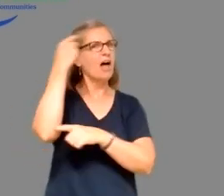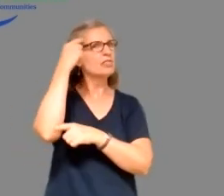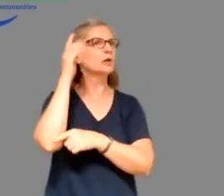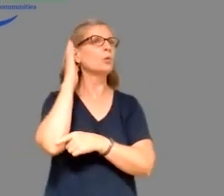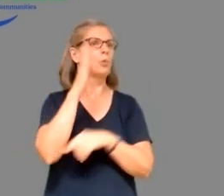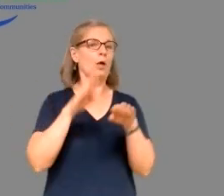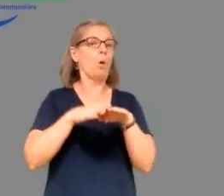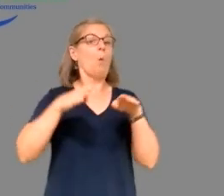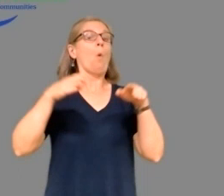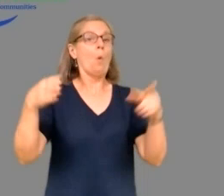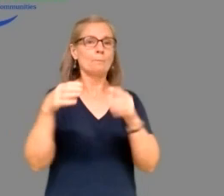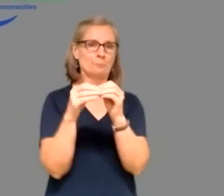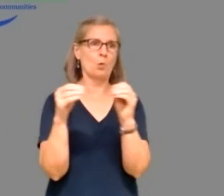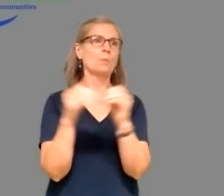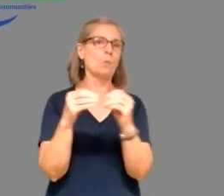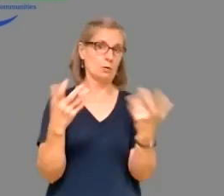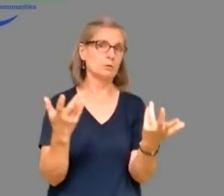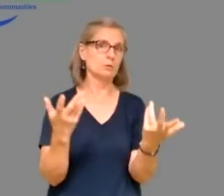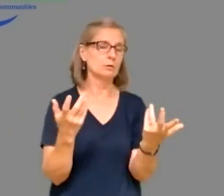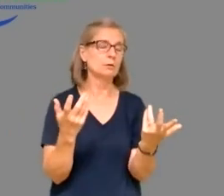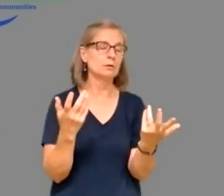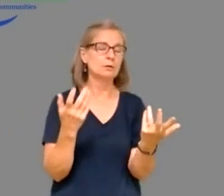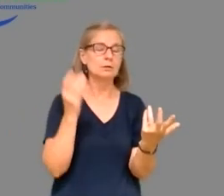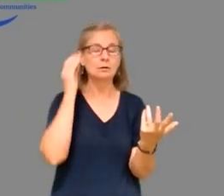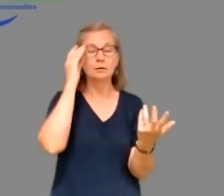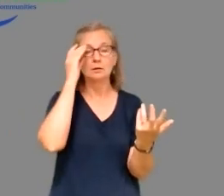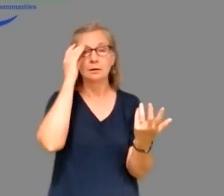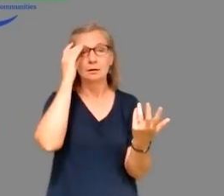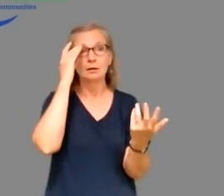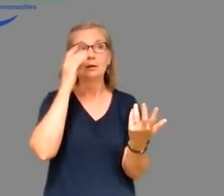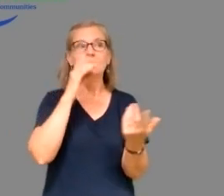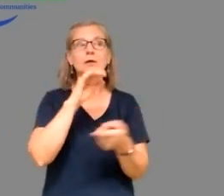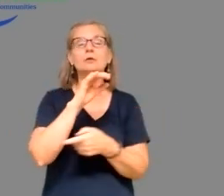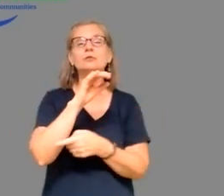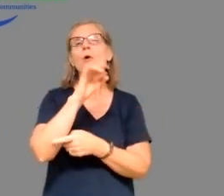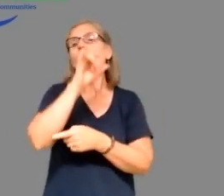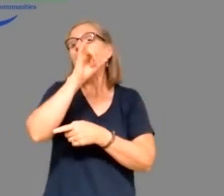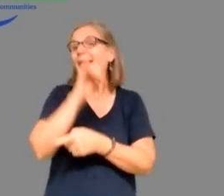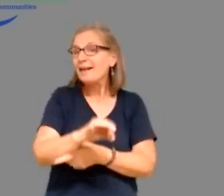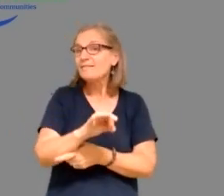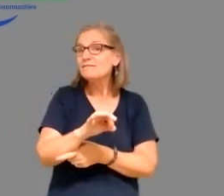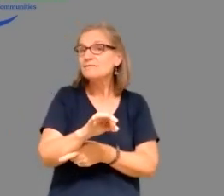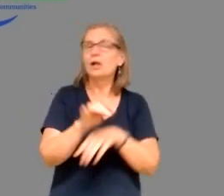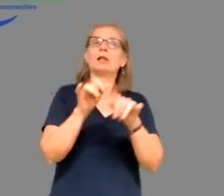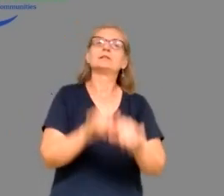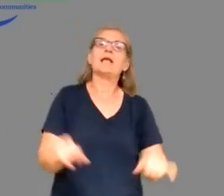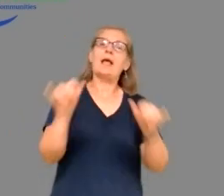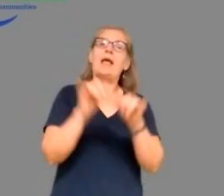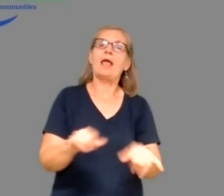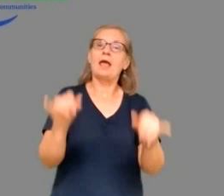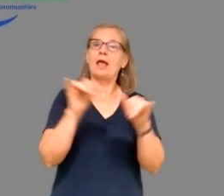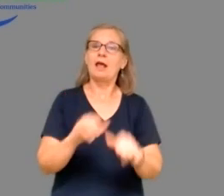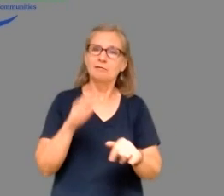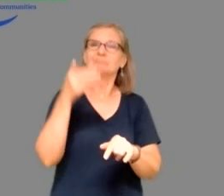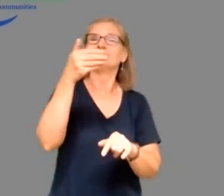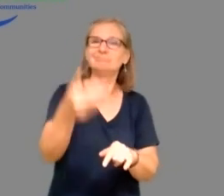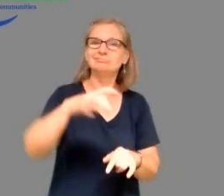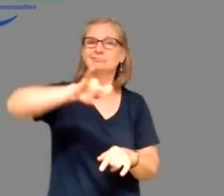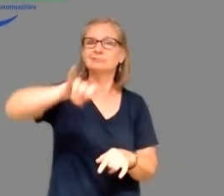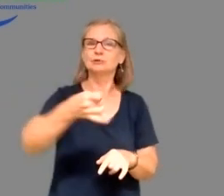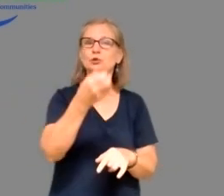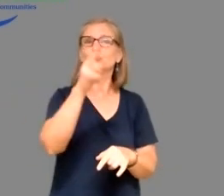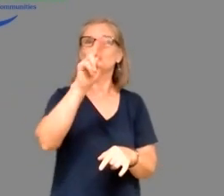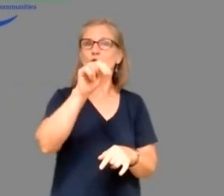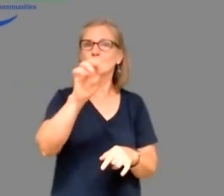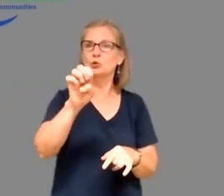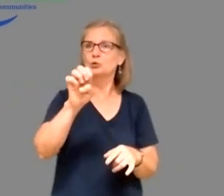rolls out. So I would assume if everything was going just like this on June 19th, we would be in phase two and everything would probably be